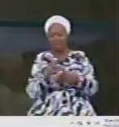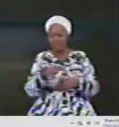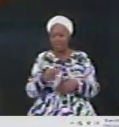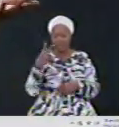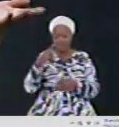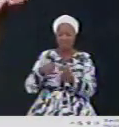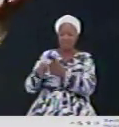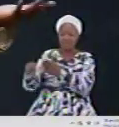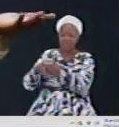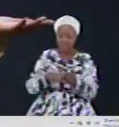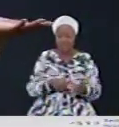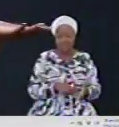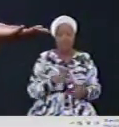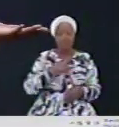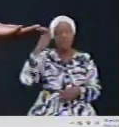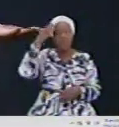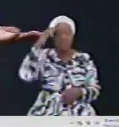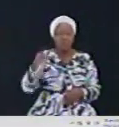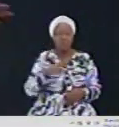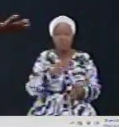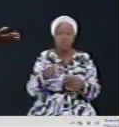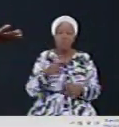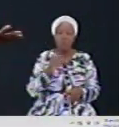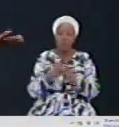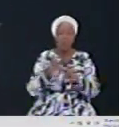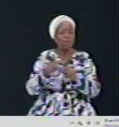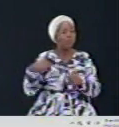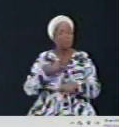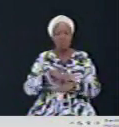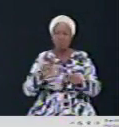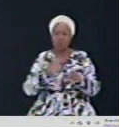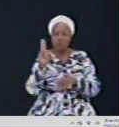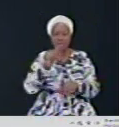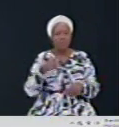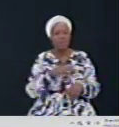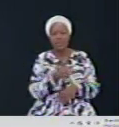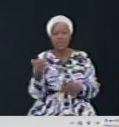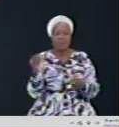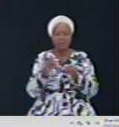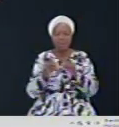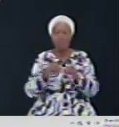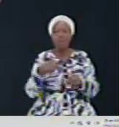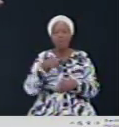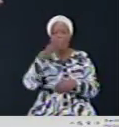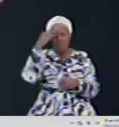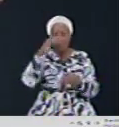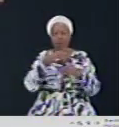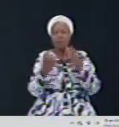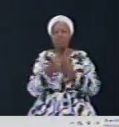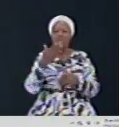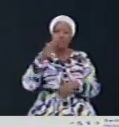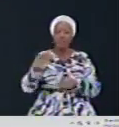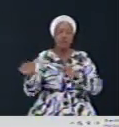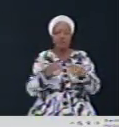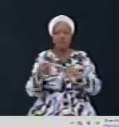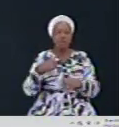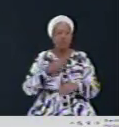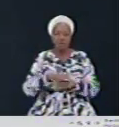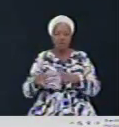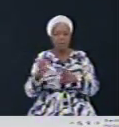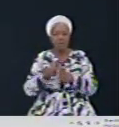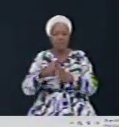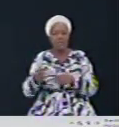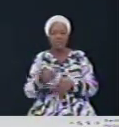those. We know that we don't know those evil words. We don't choose them anymore. We know the evil action. We don't practice